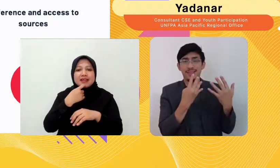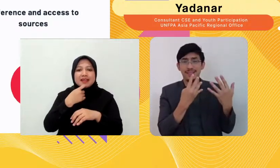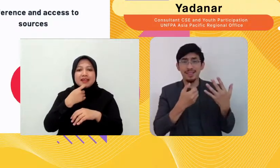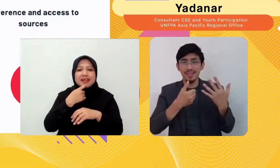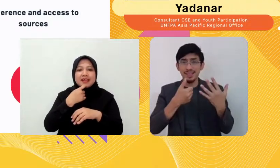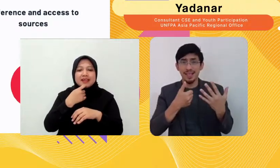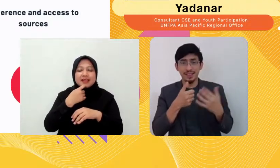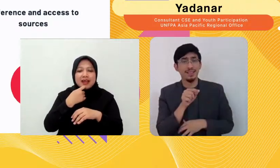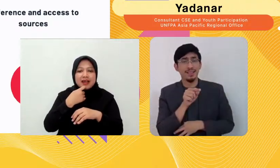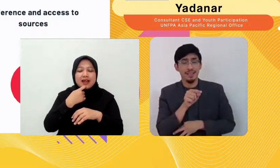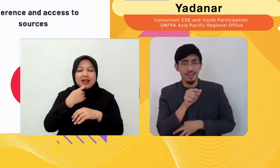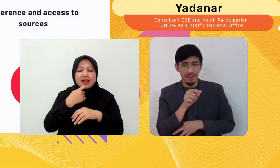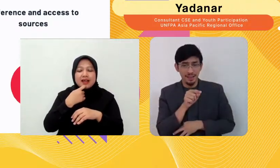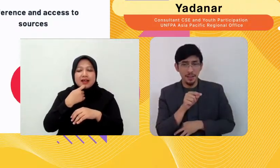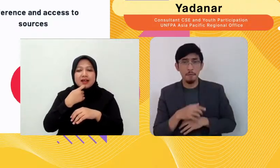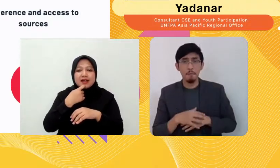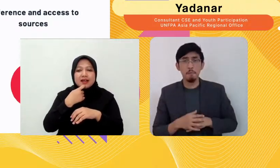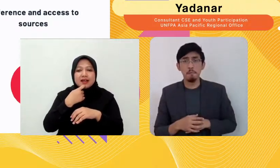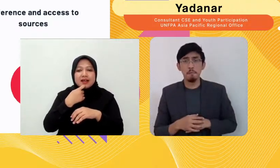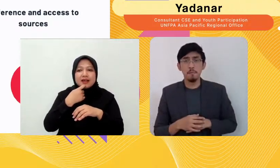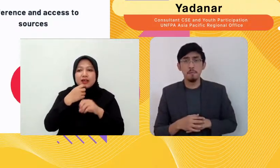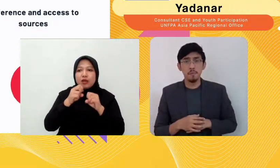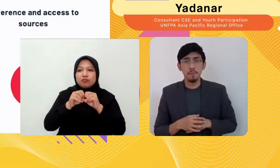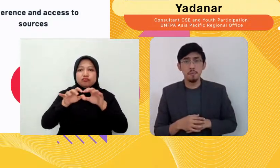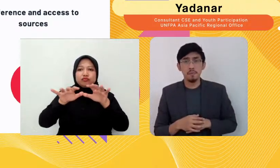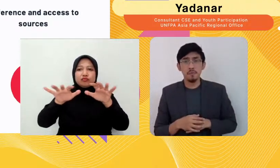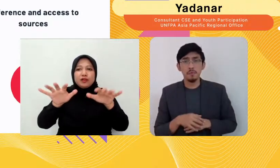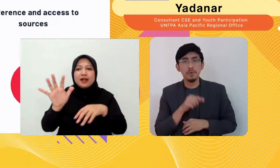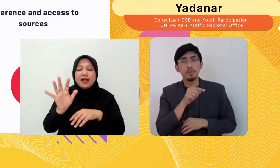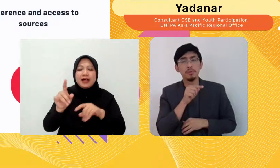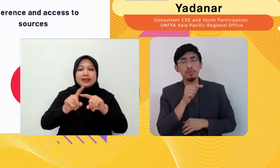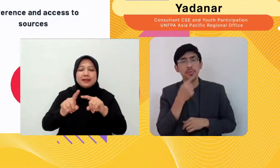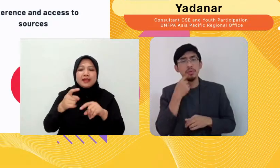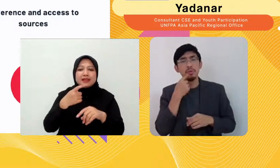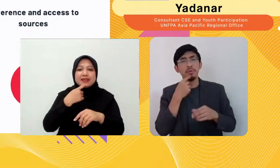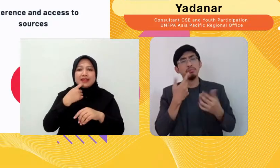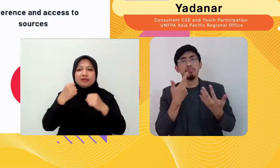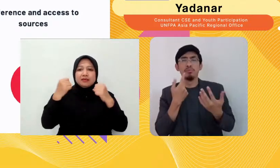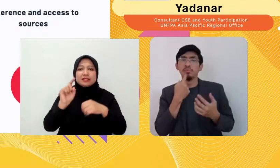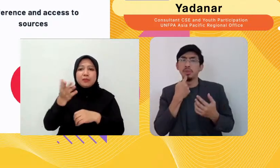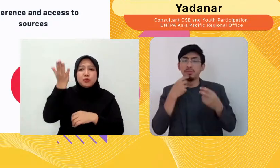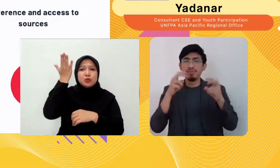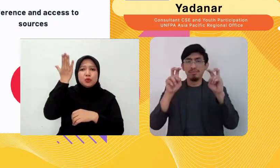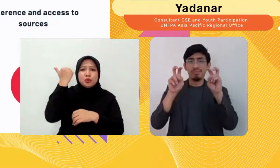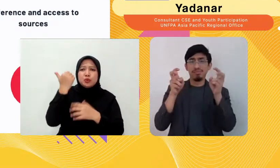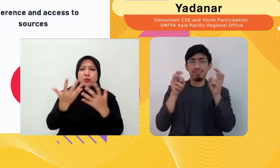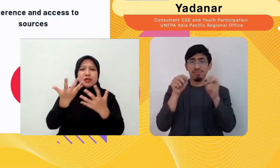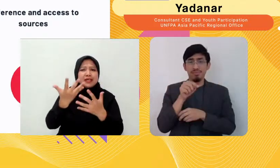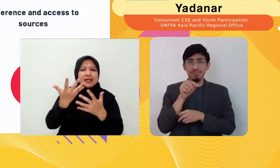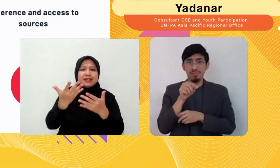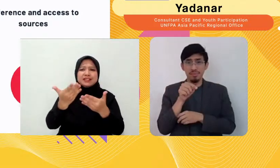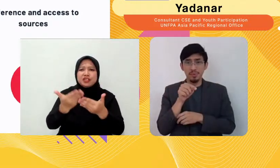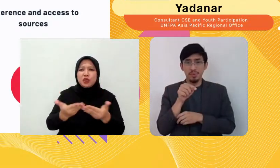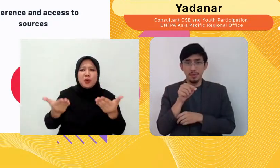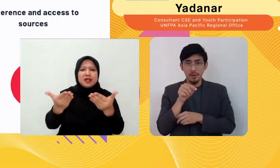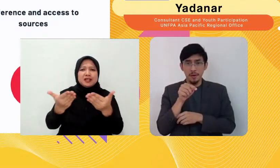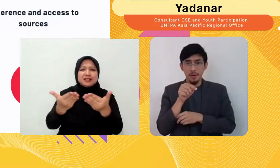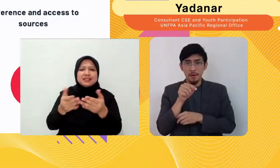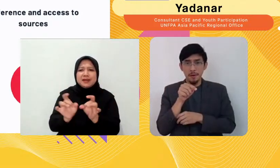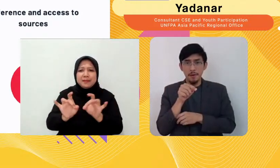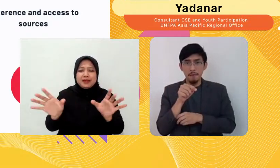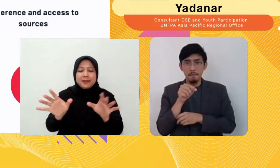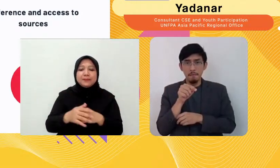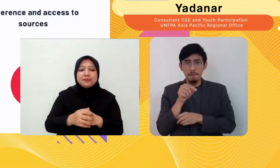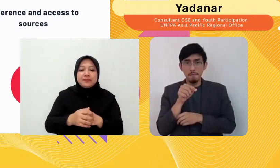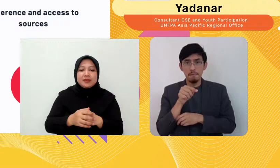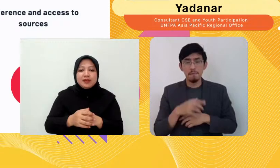or PEP because it was not available at the time, right? And you can also observe that the video actually